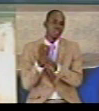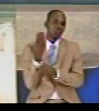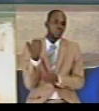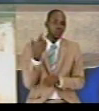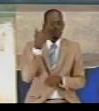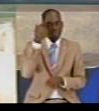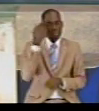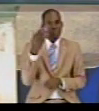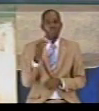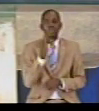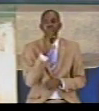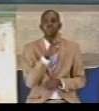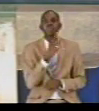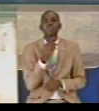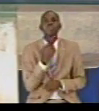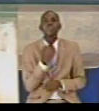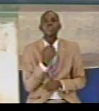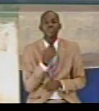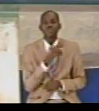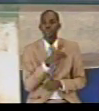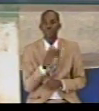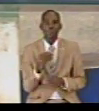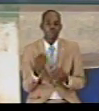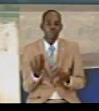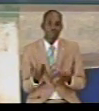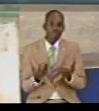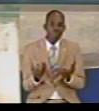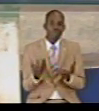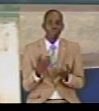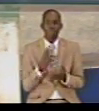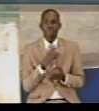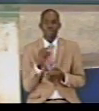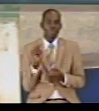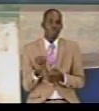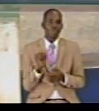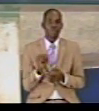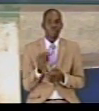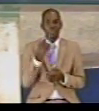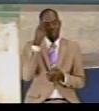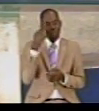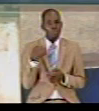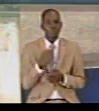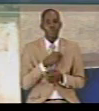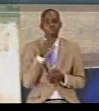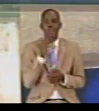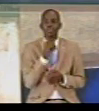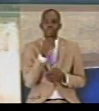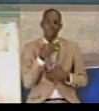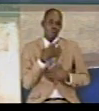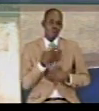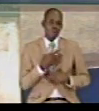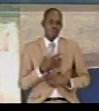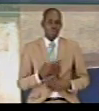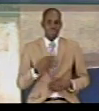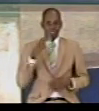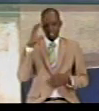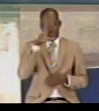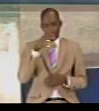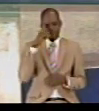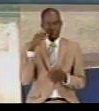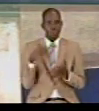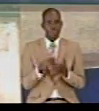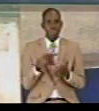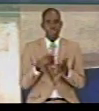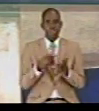no thirst. Because you are not thirsty. Because you are not hungry. It says, blessed are